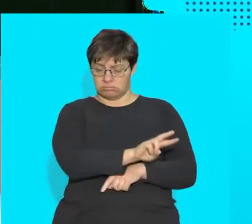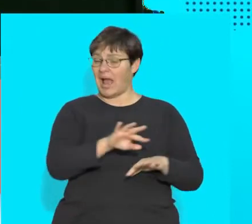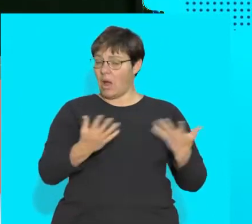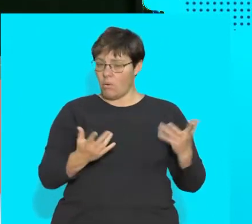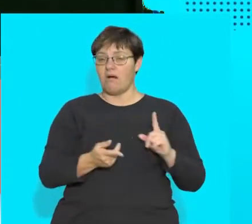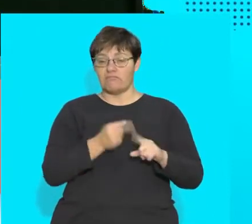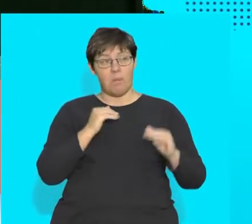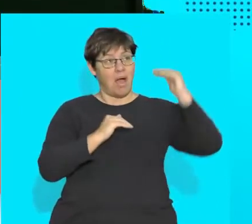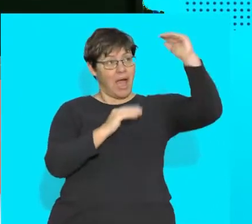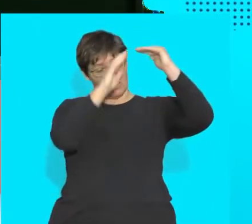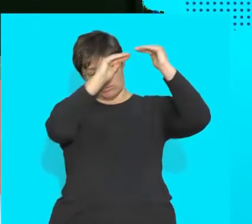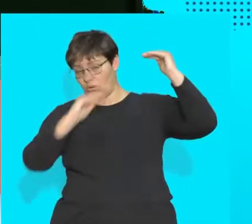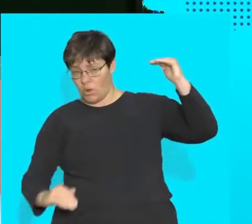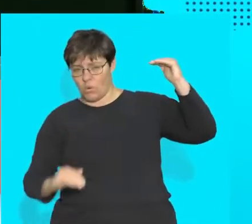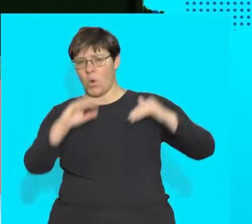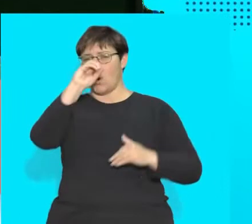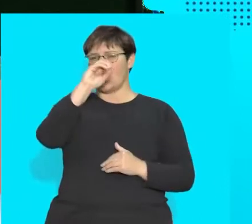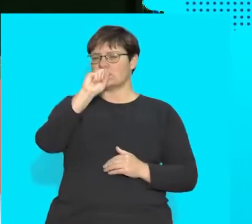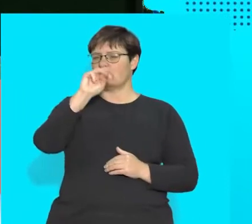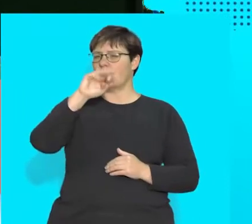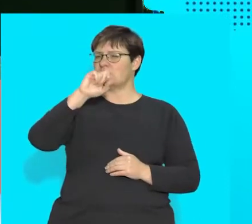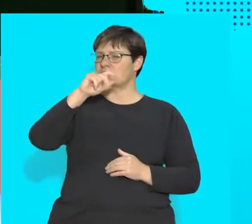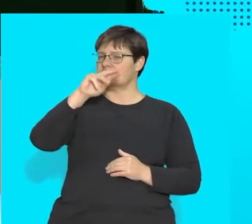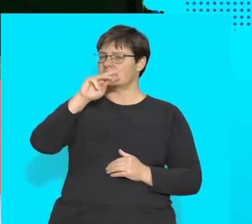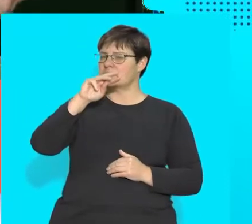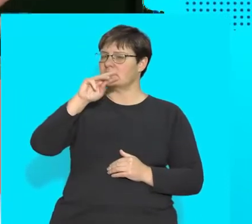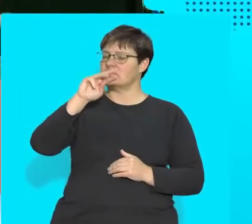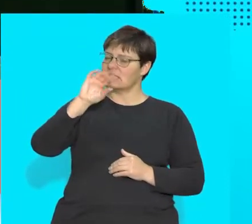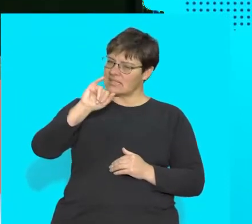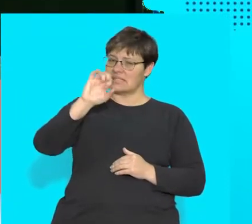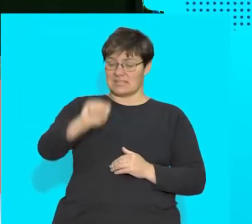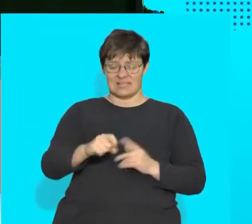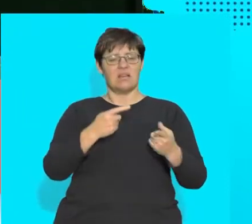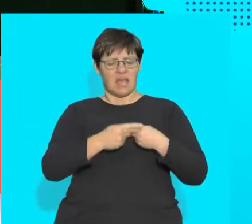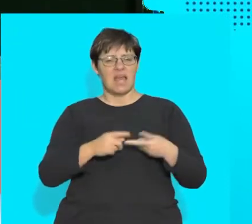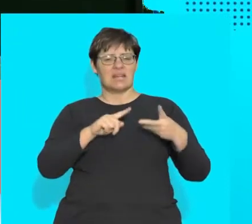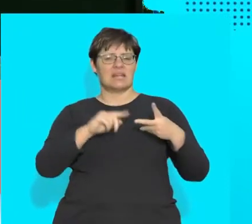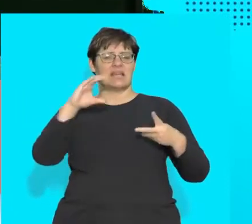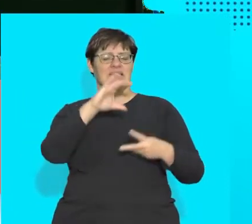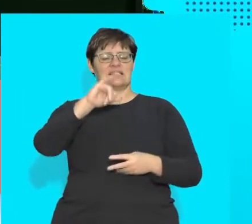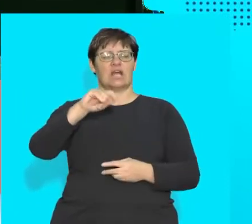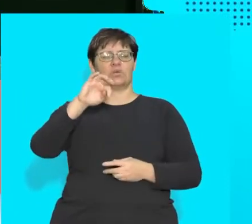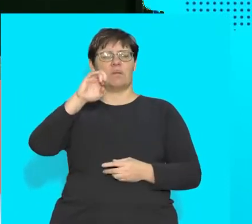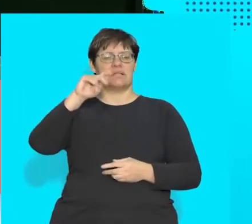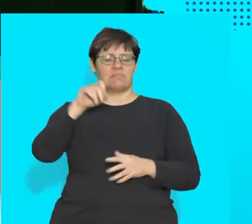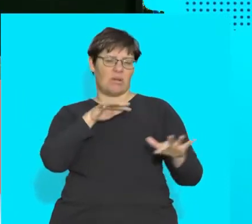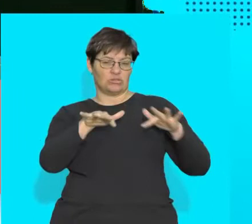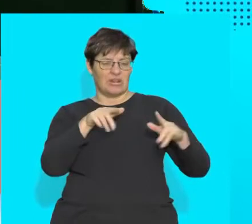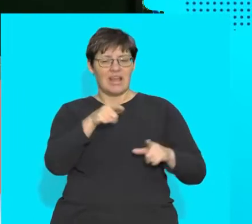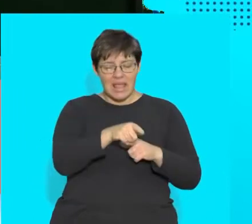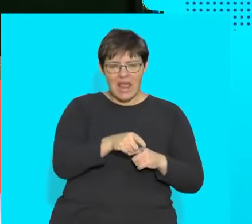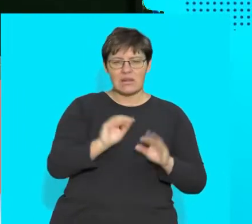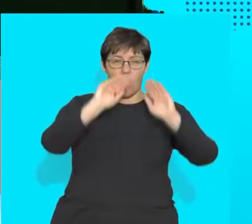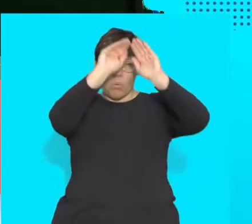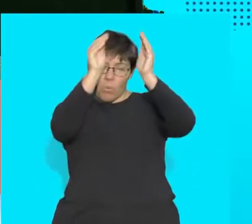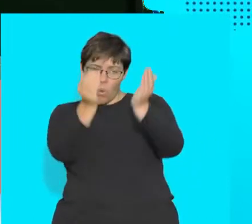across, specifically osmosis. We have looked at the cytoplasm, and as I said, we have looked at the cell wall in plant